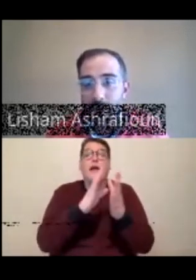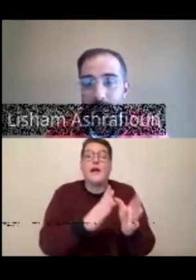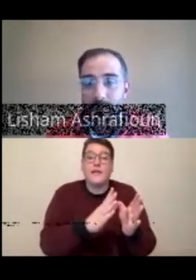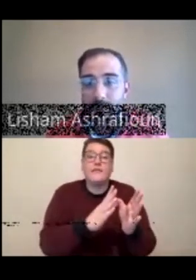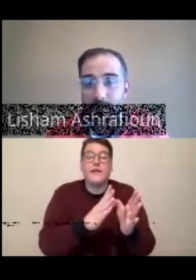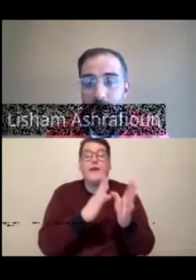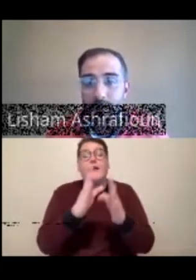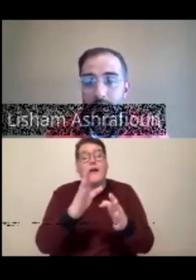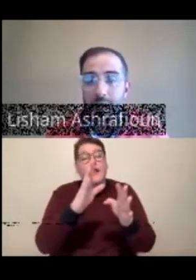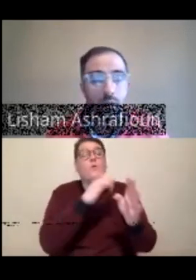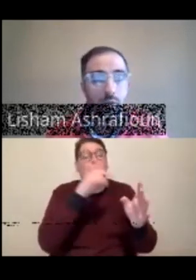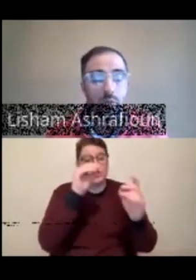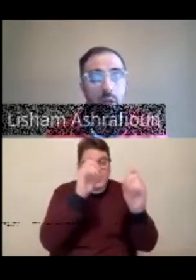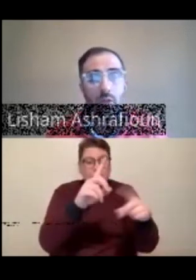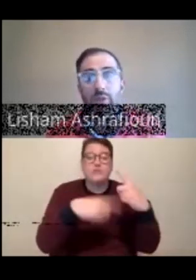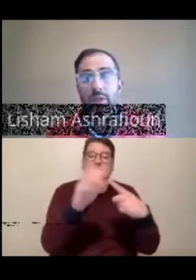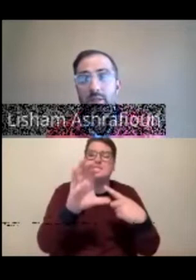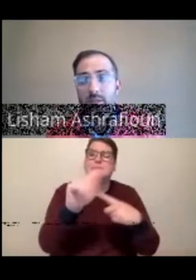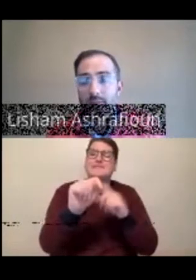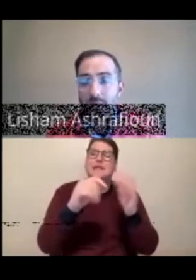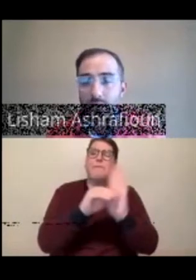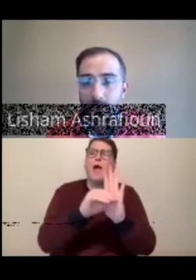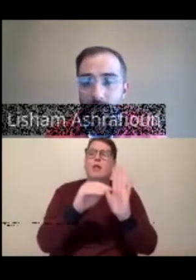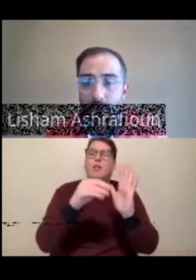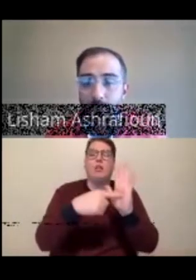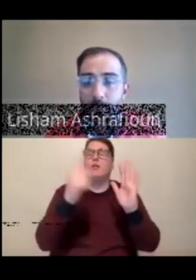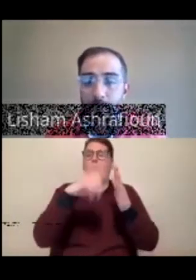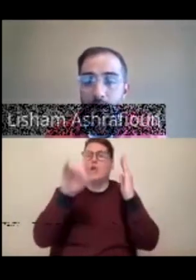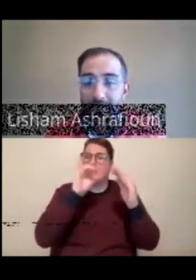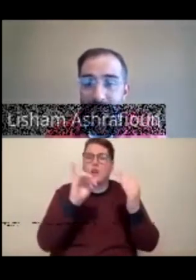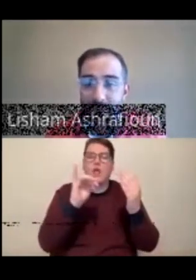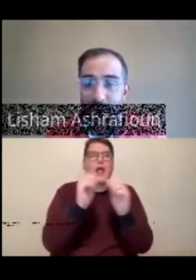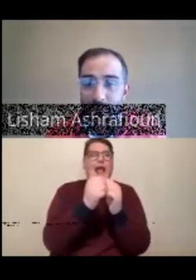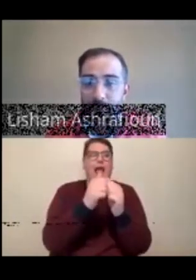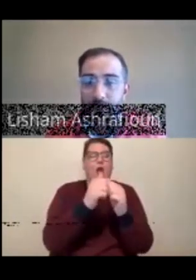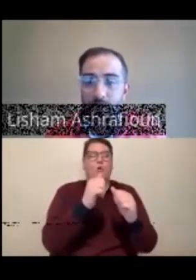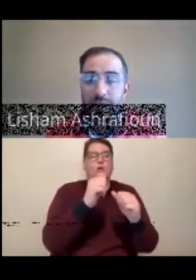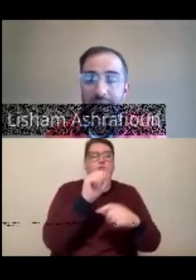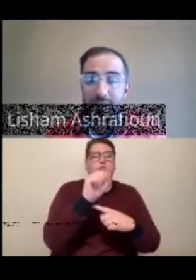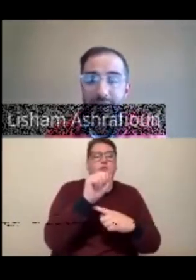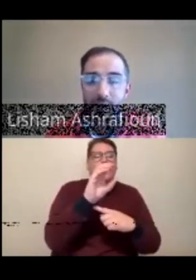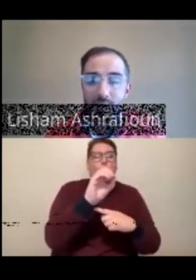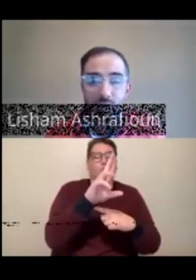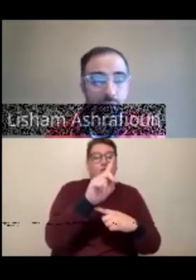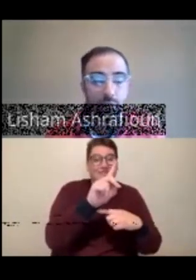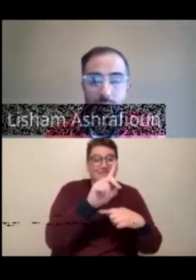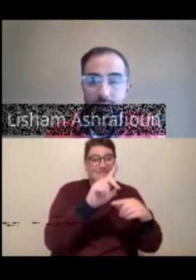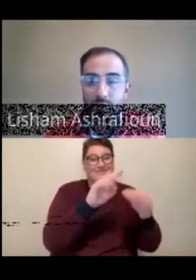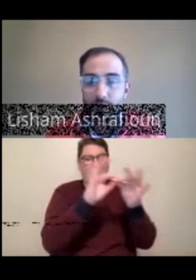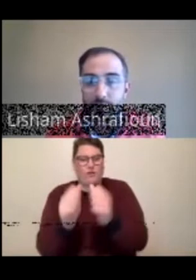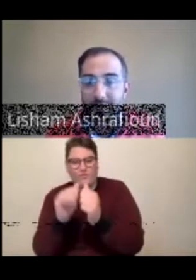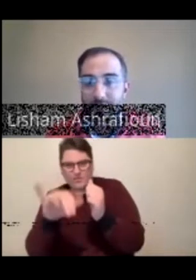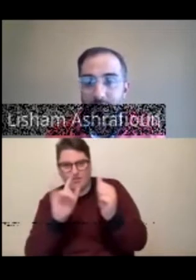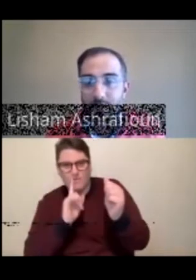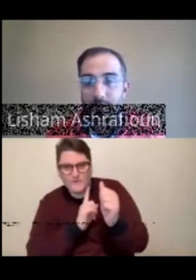education about the CBT model and how loneliness and substance use fit in there. It's really laying the foundation for the rest